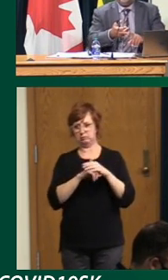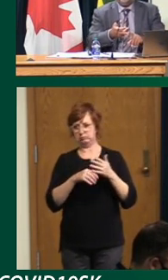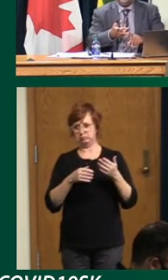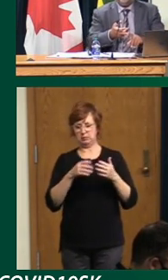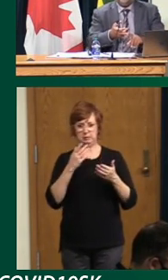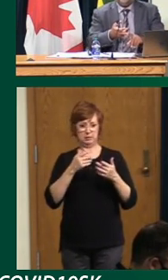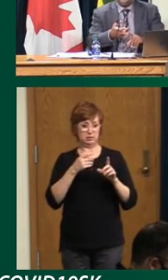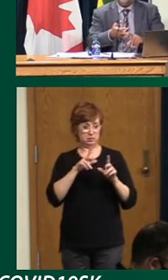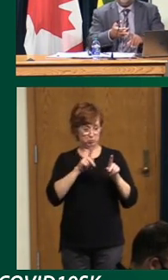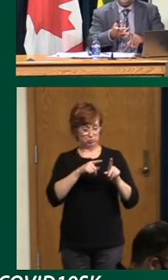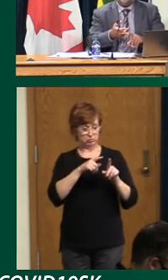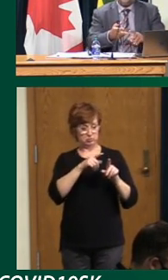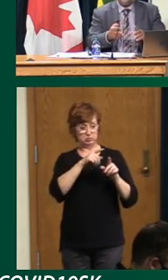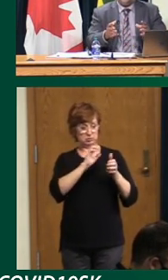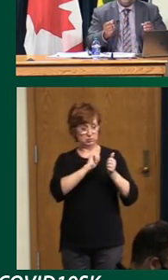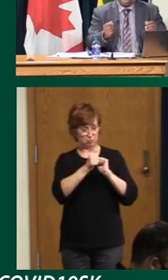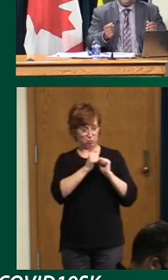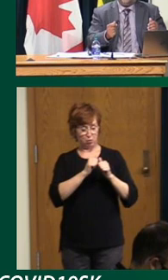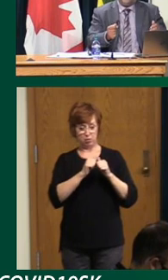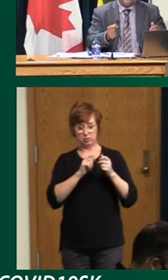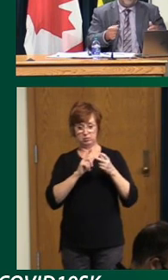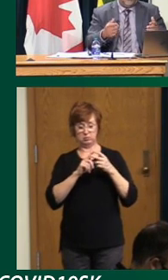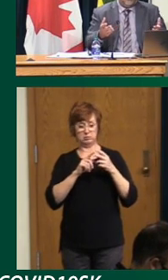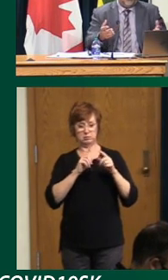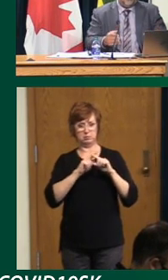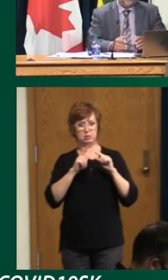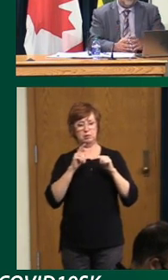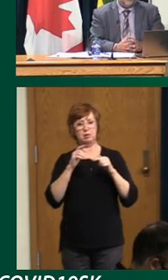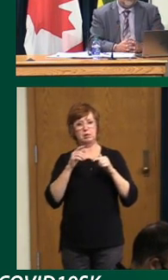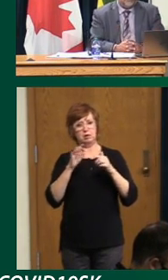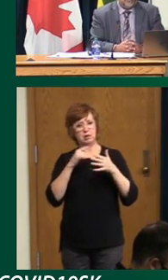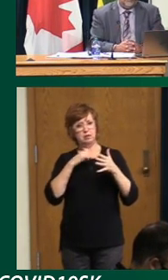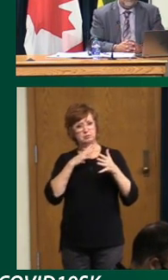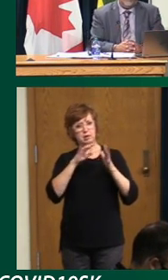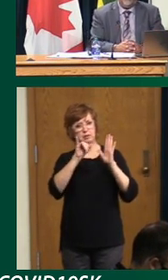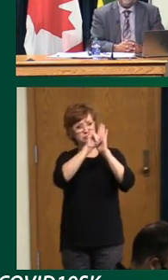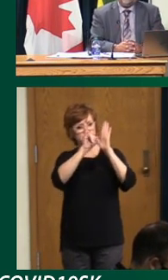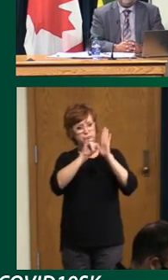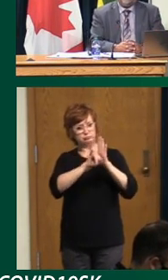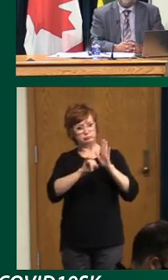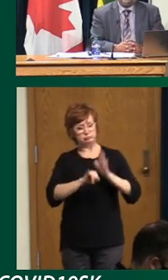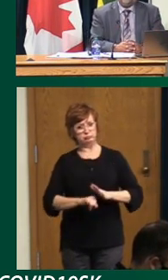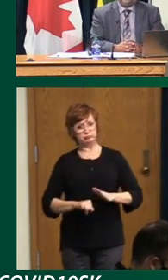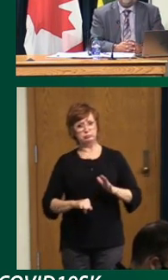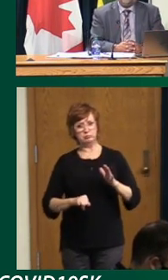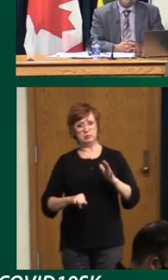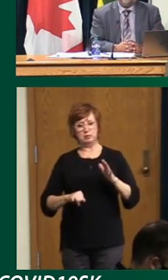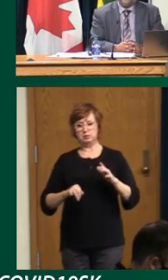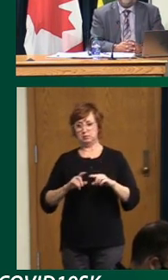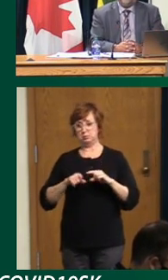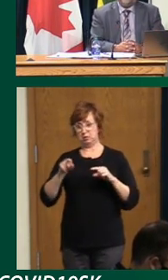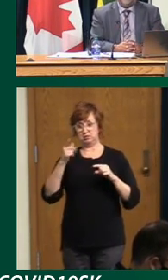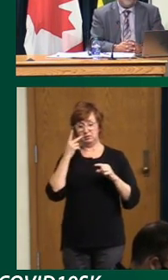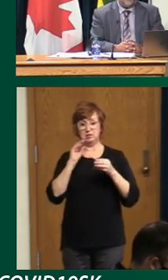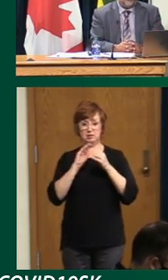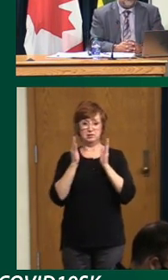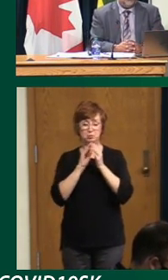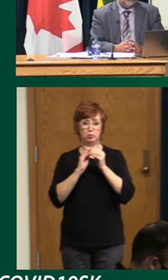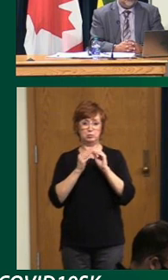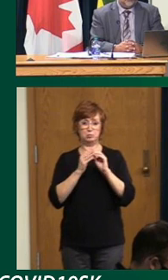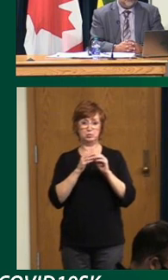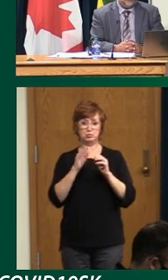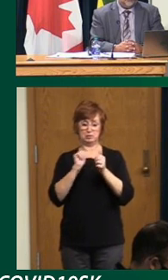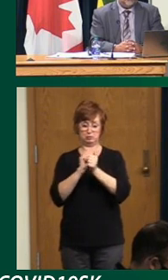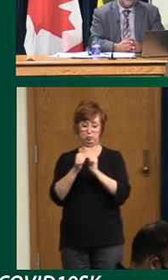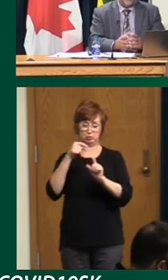sport, works in this kind of sector, but you can't pin it down. But the outbreaks do signify that sports do contribute a significant